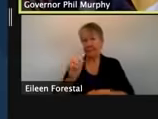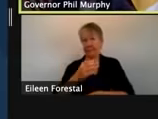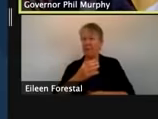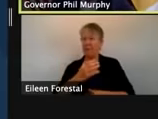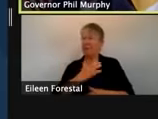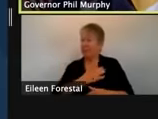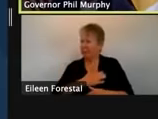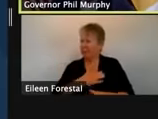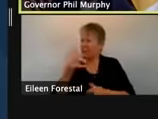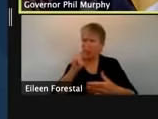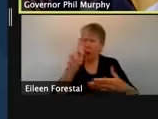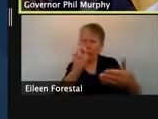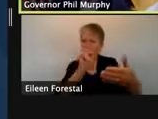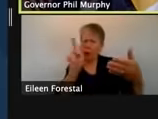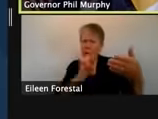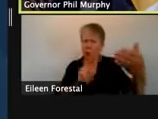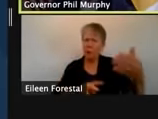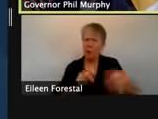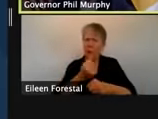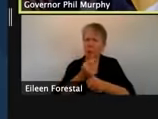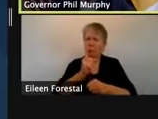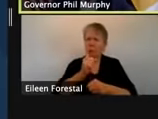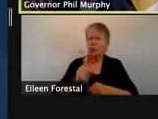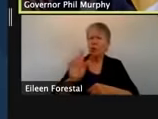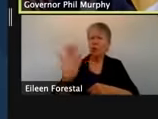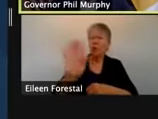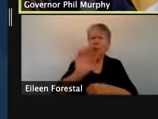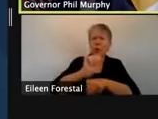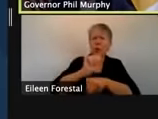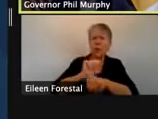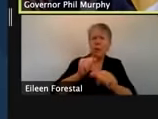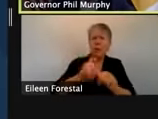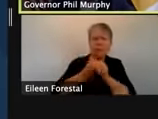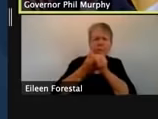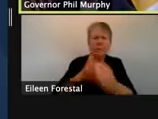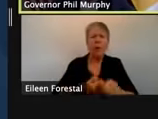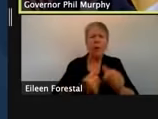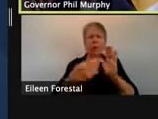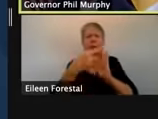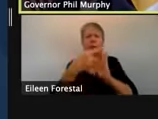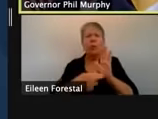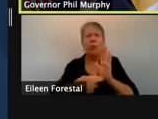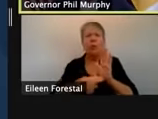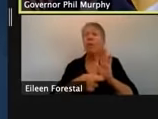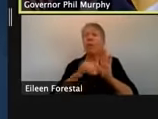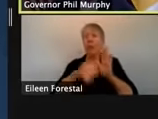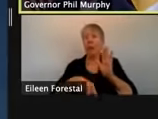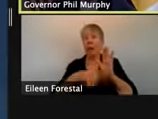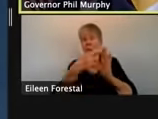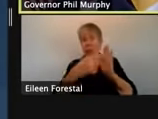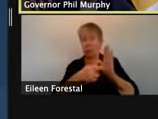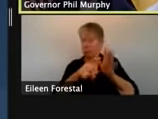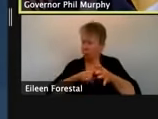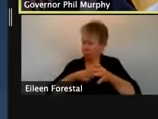6 a.m. Now let's shift gears and look at the overnight numbers. We're reporting today